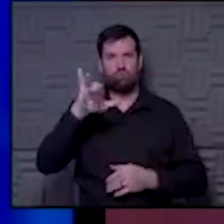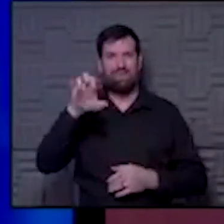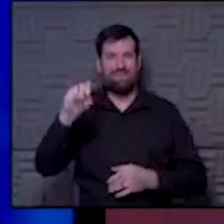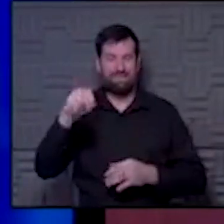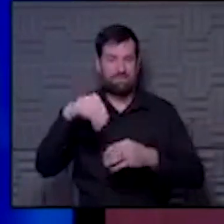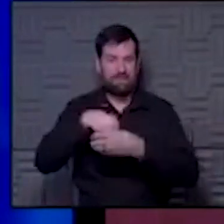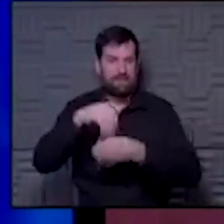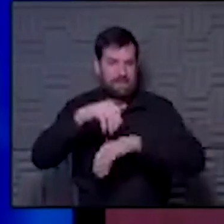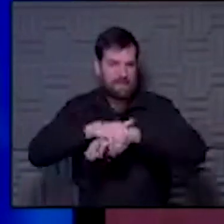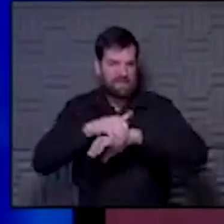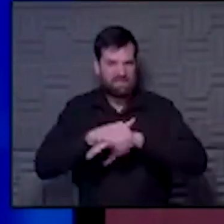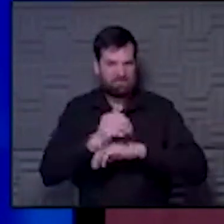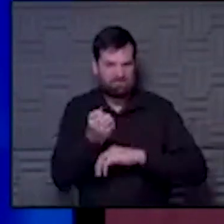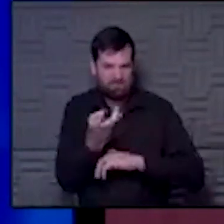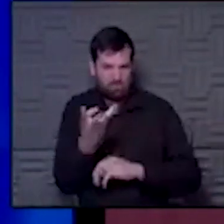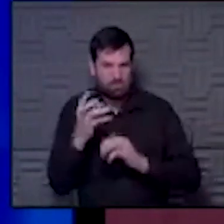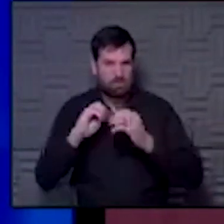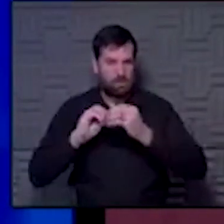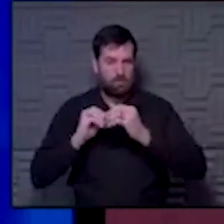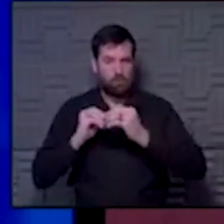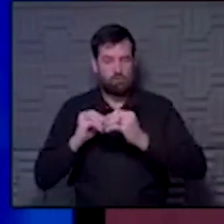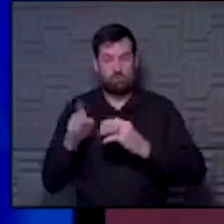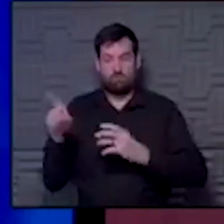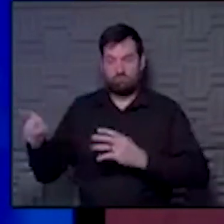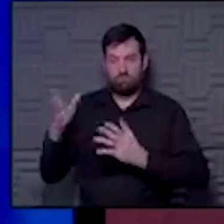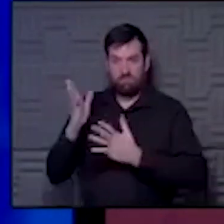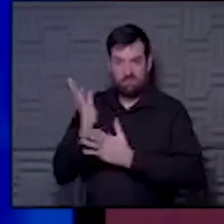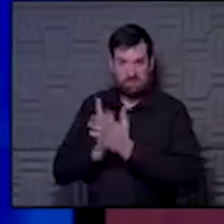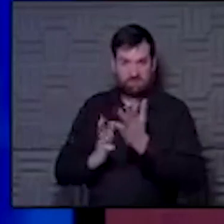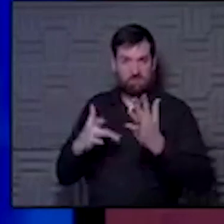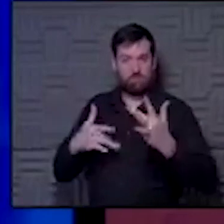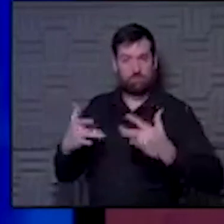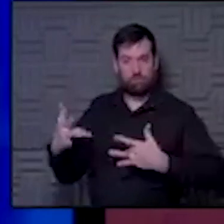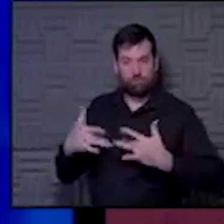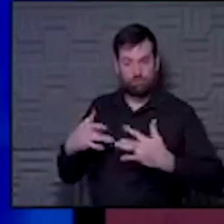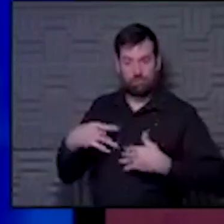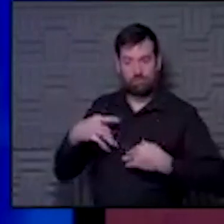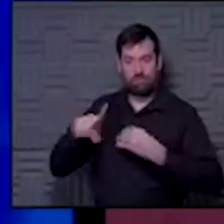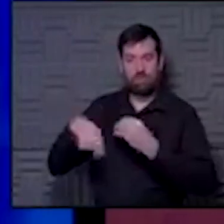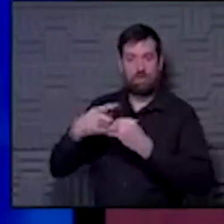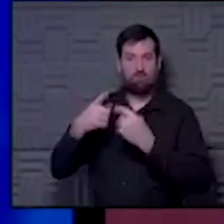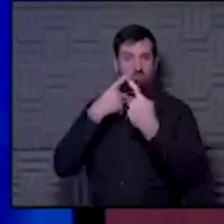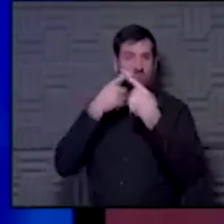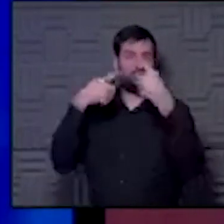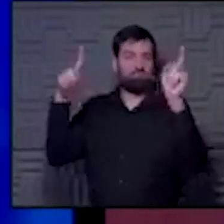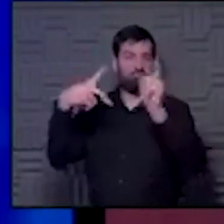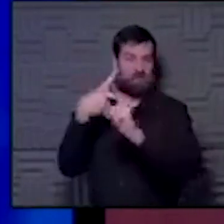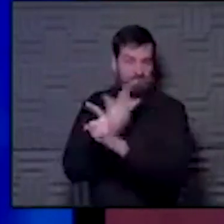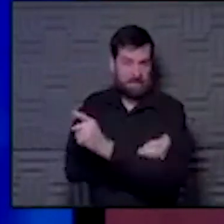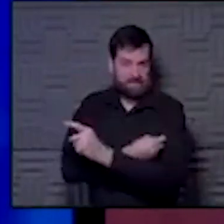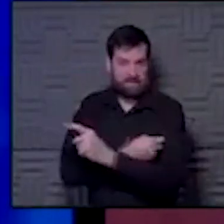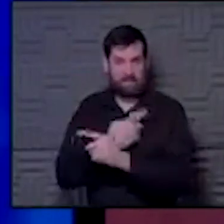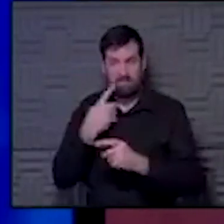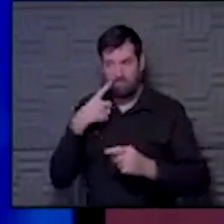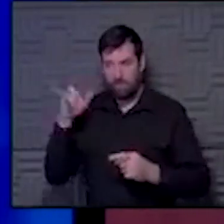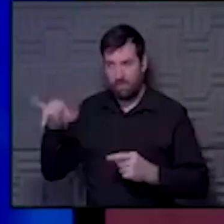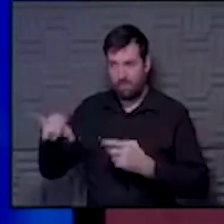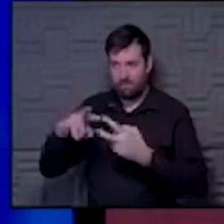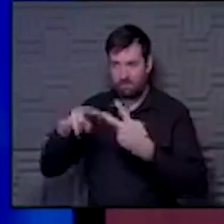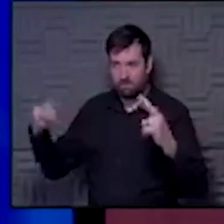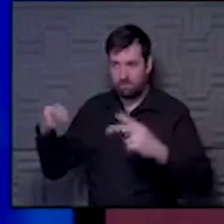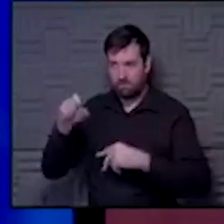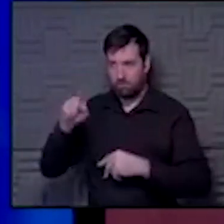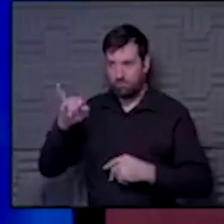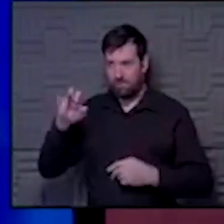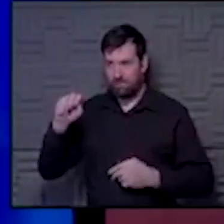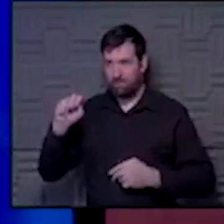in small numbers, where they have concerns reference in the efficacy of the vaccines in the case of this strain. Can you speak to that? Yeah, I